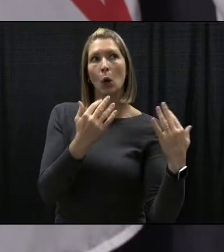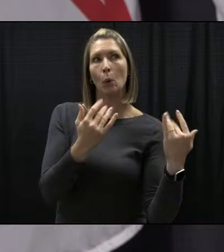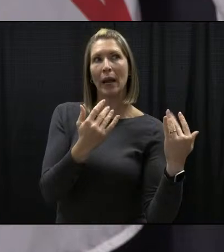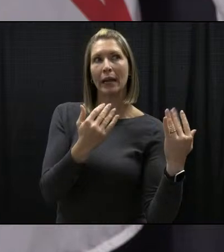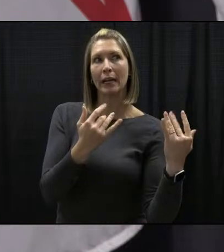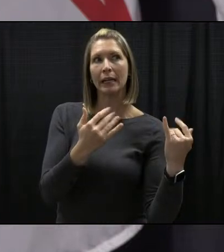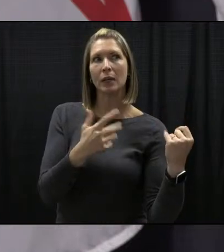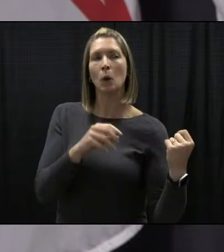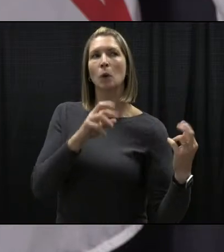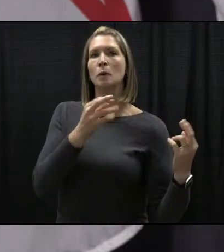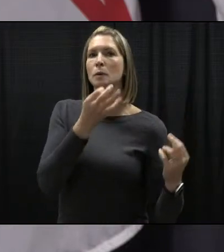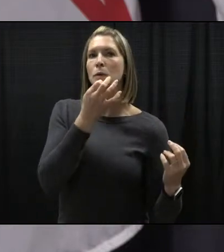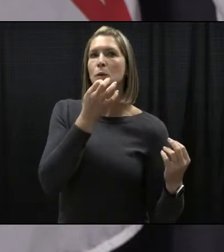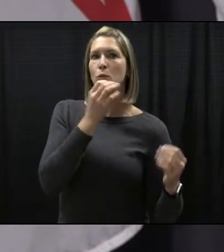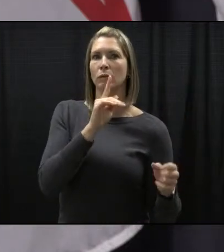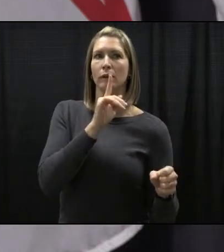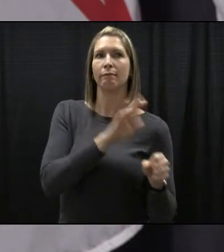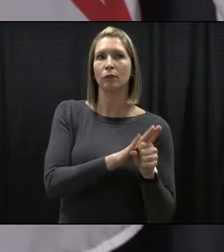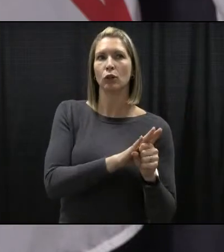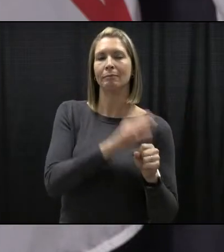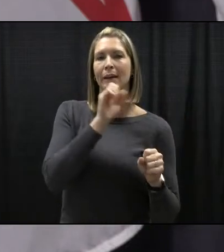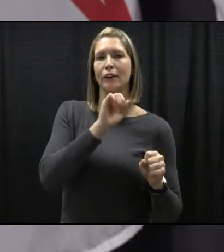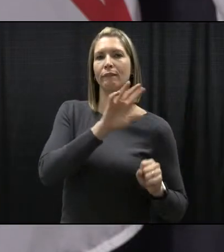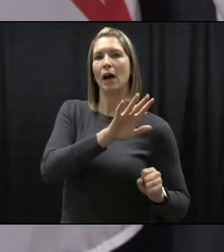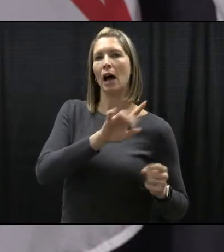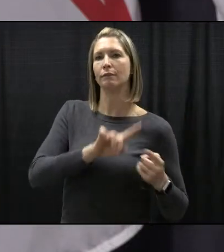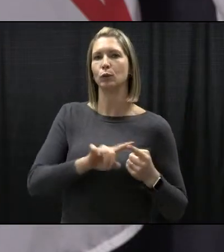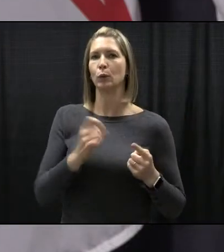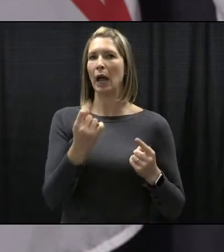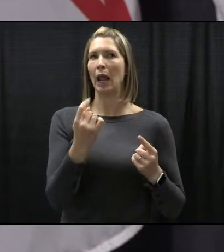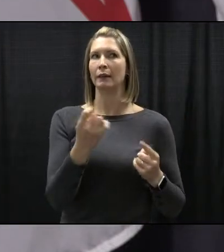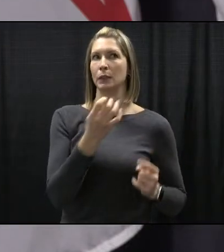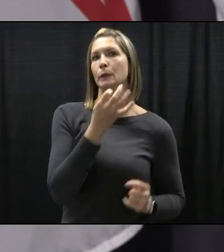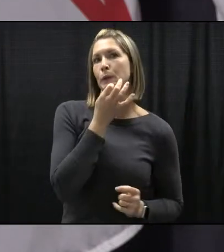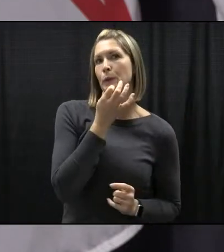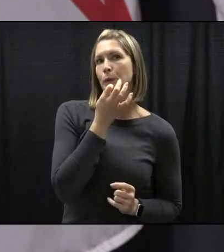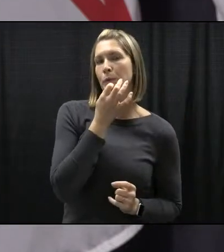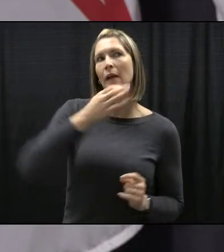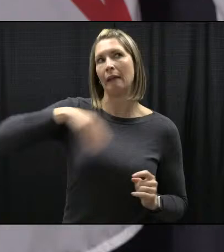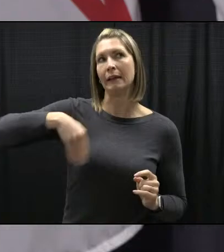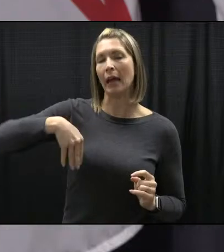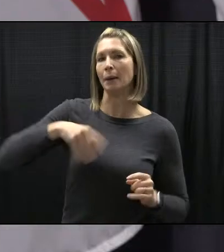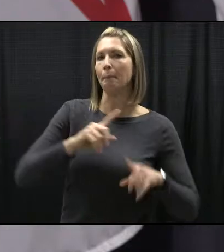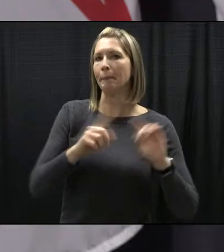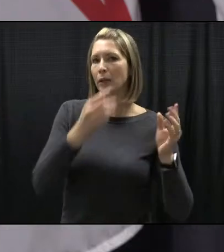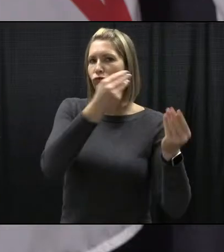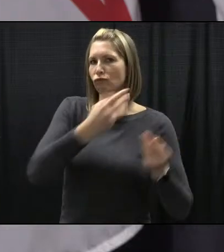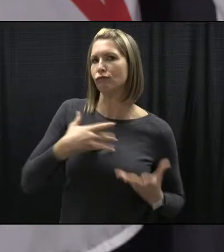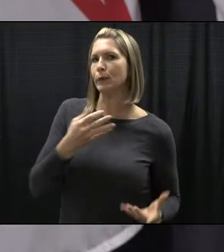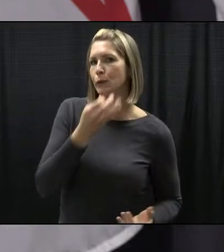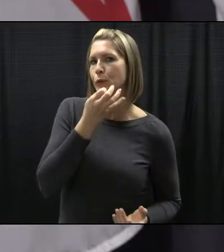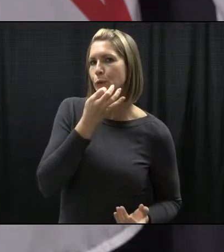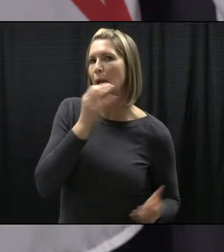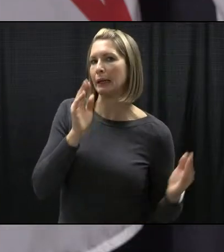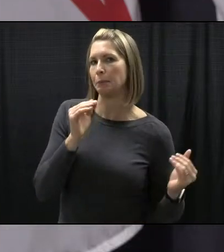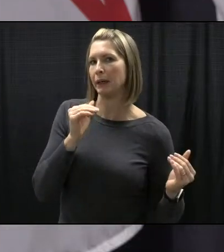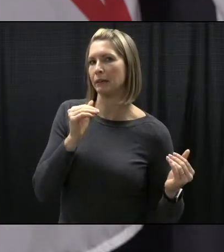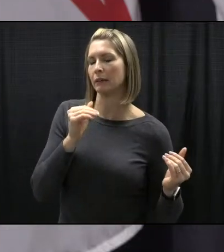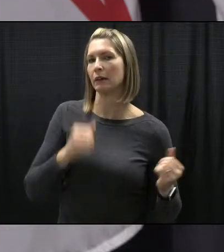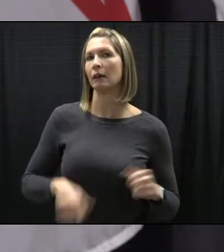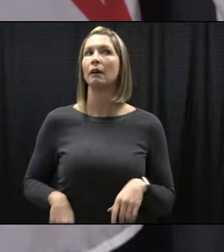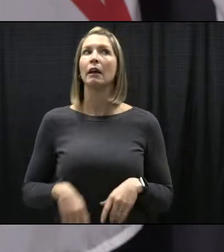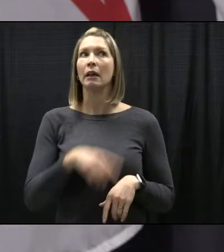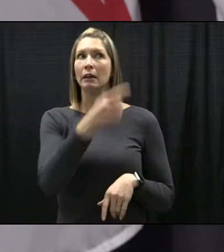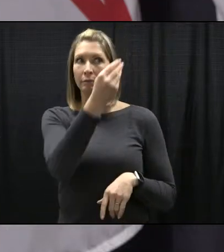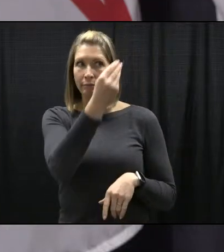we can have this population vaccinated and protected. We are ready to start administering these vaccinations across the province once we get the okay